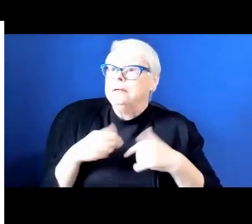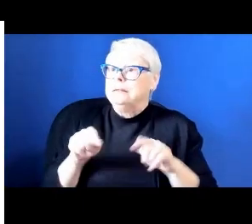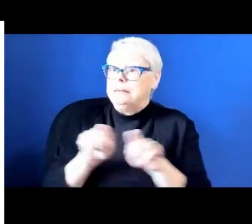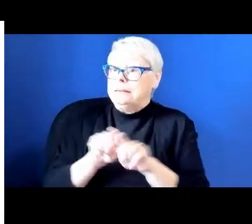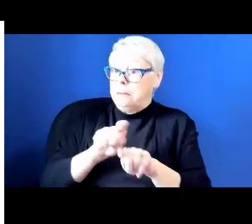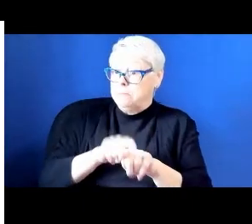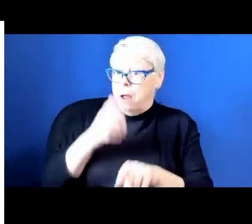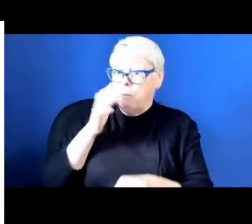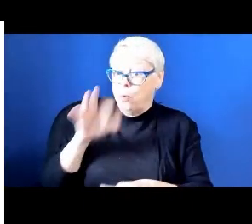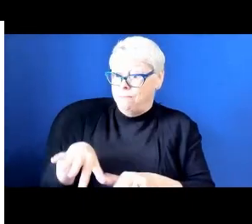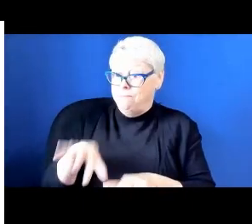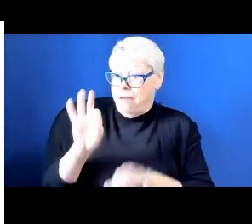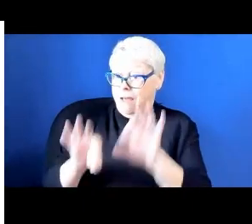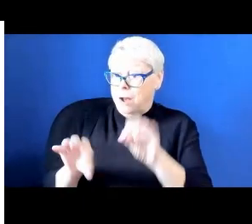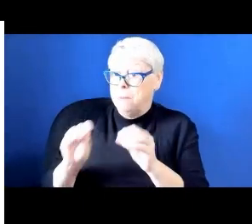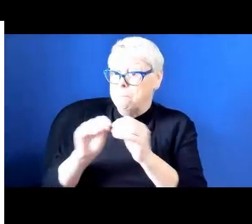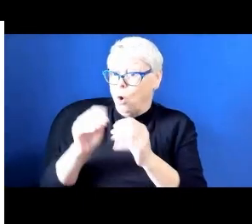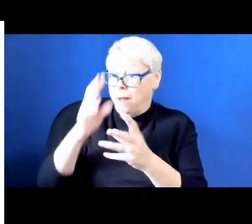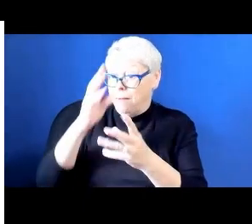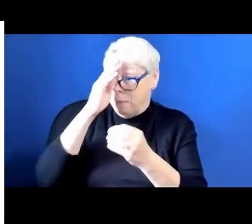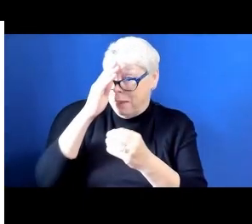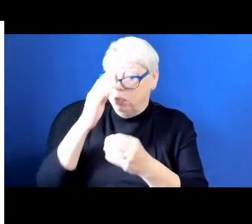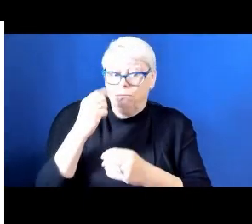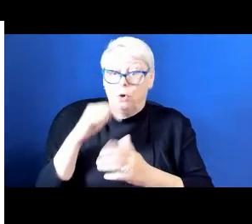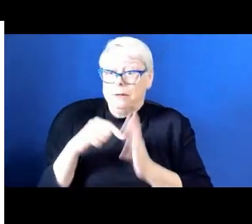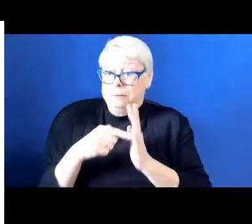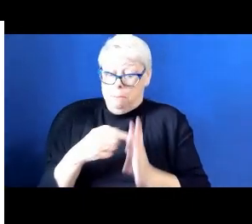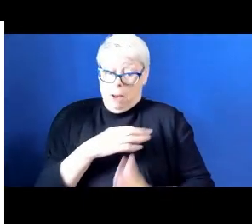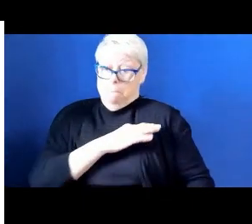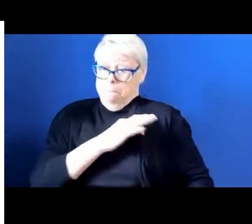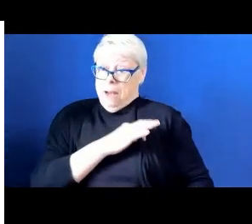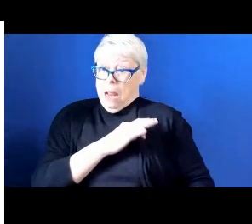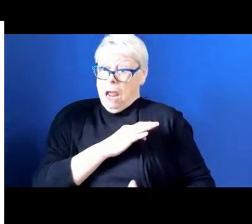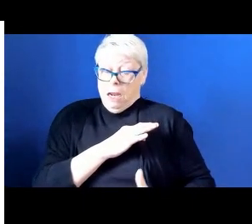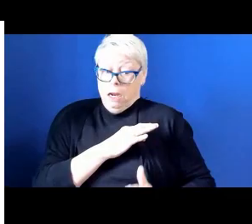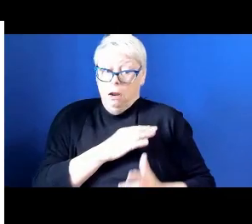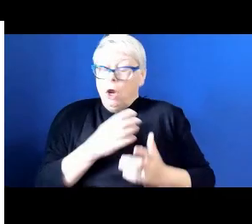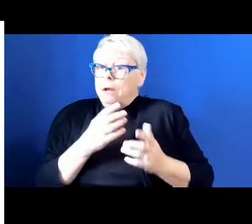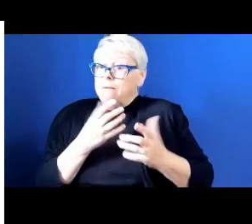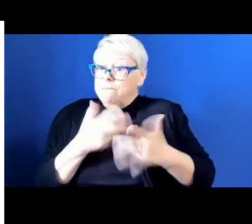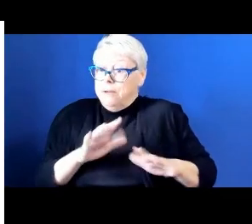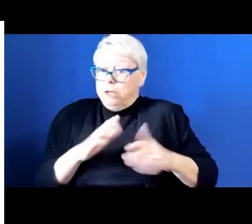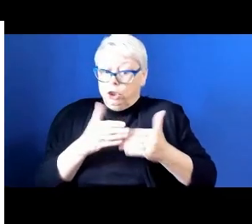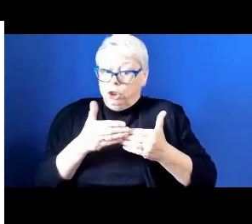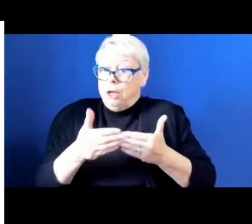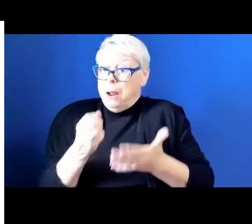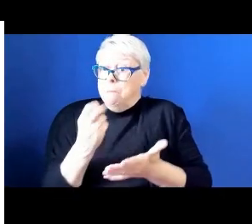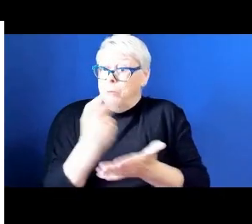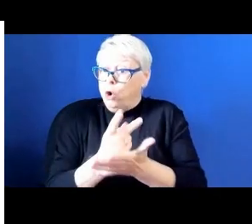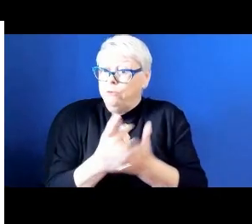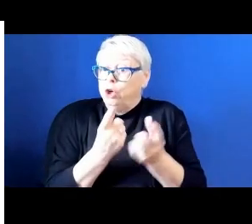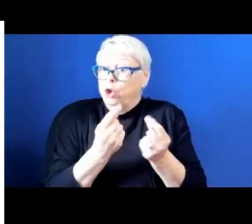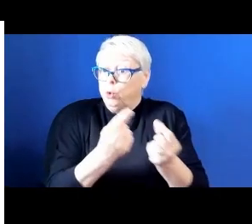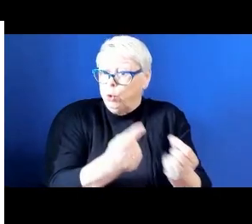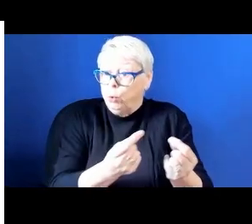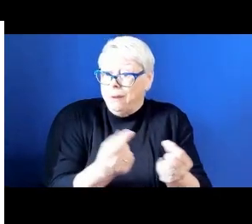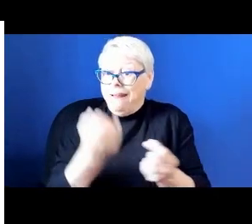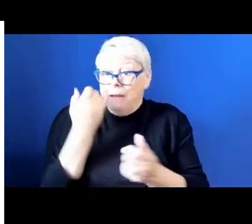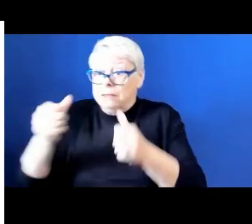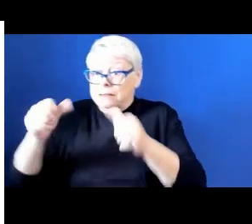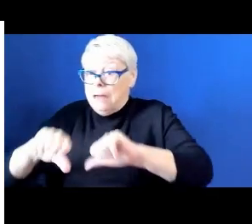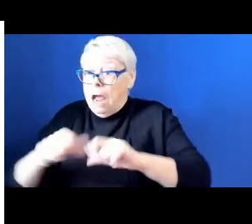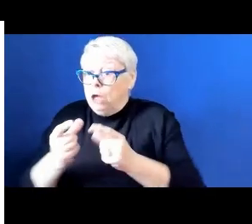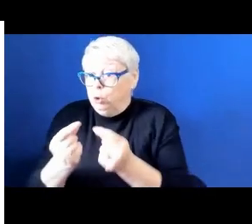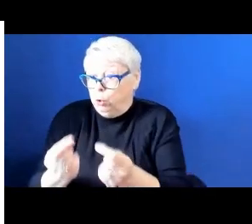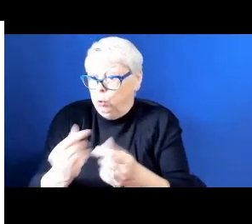to expect after you apply and the next steps to take if your application is approved or denied. And